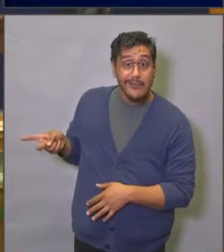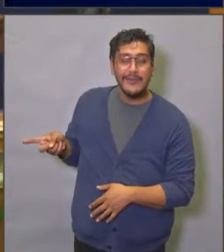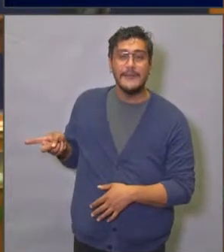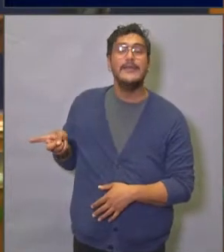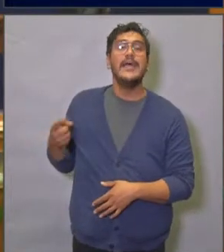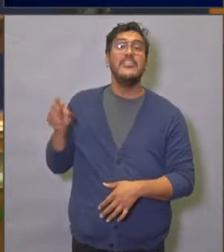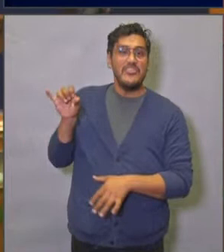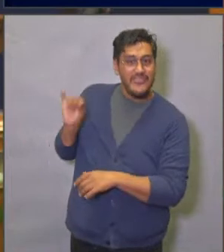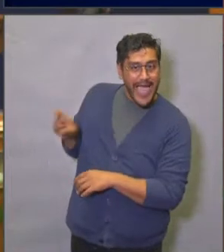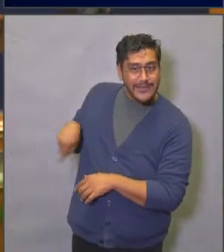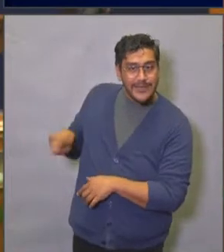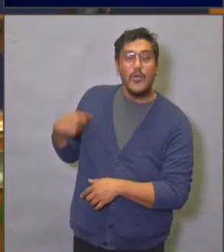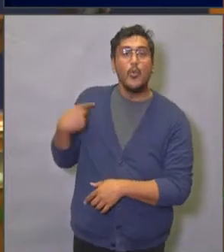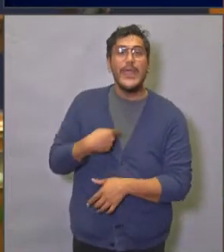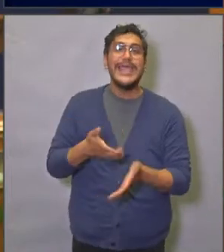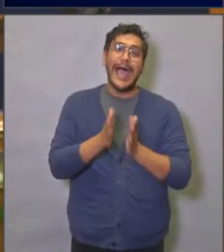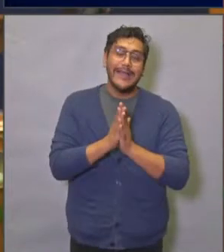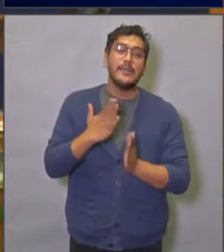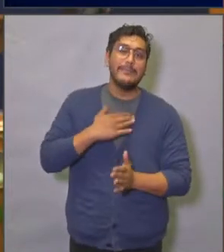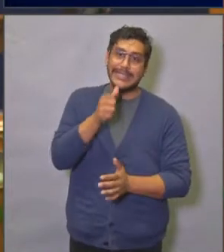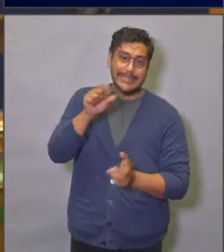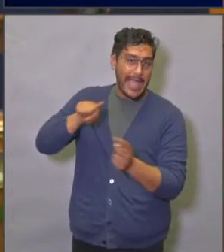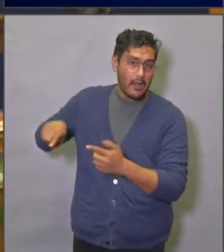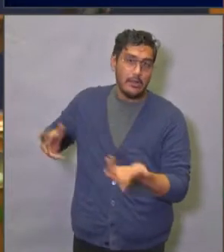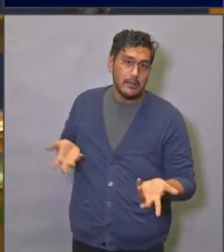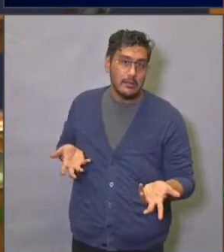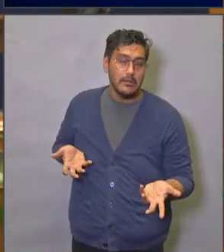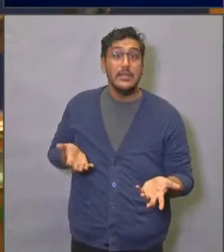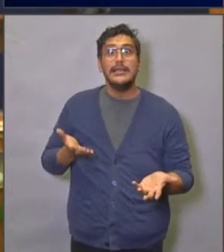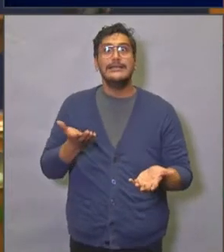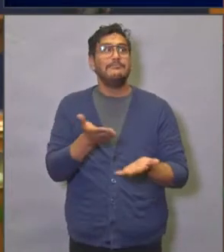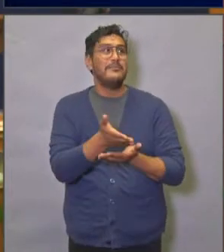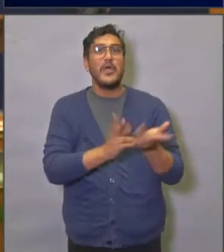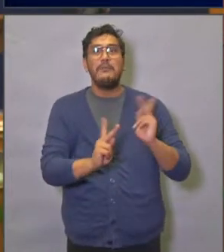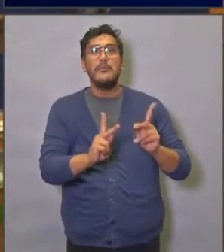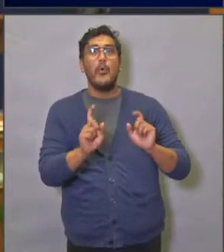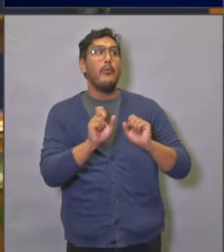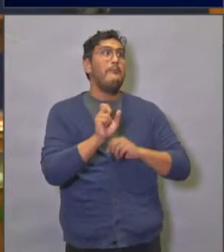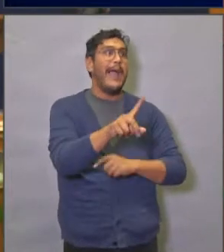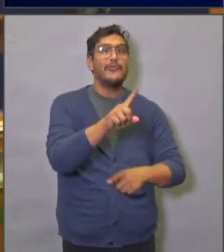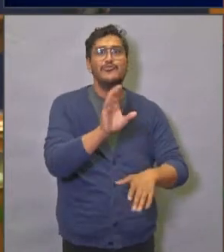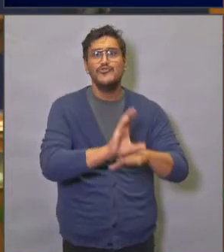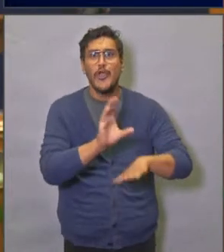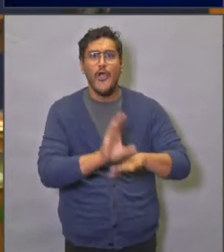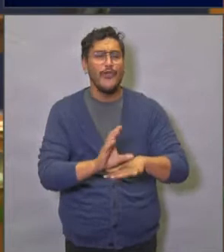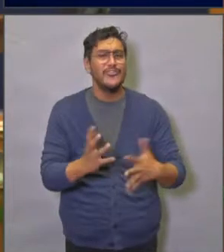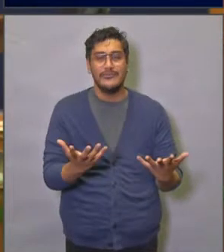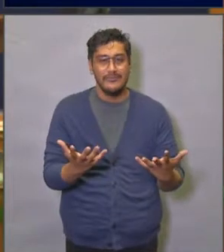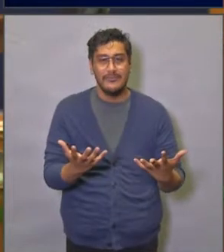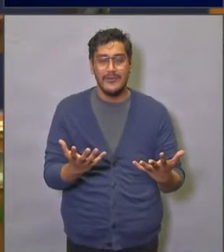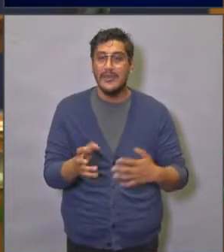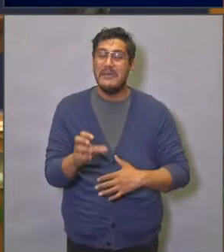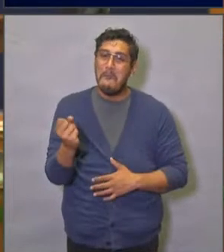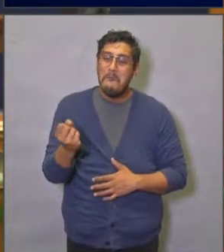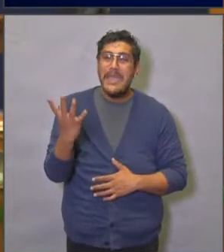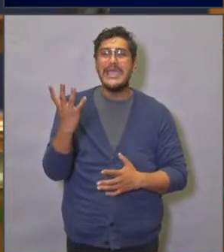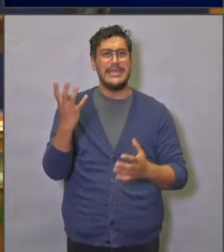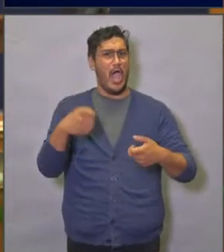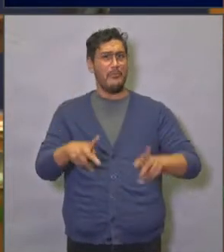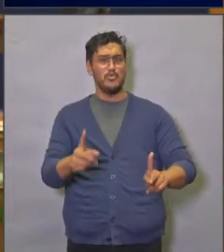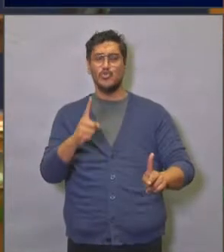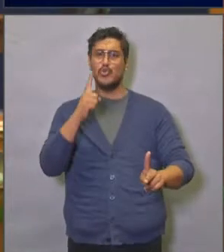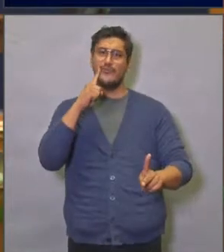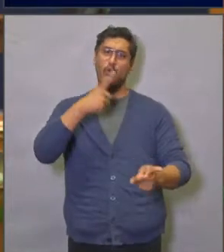not engage in. People are going back to their houses of worship. I mean, there is just a lot of opportunity for us to be with others.